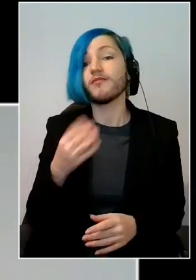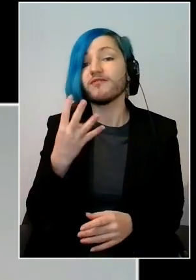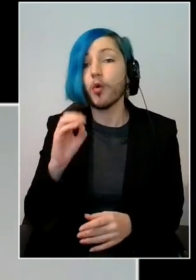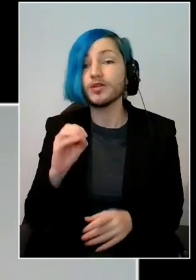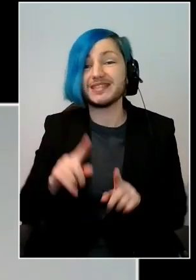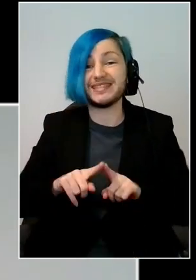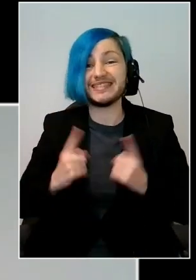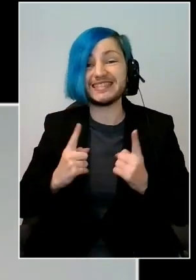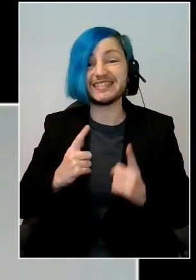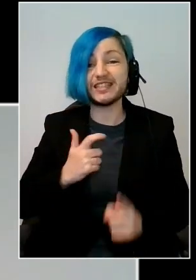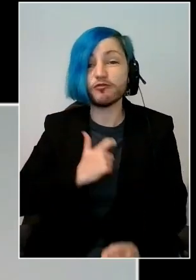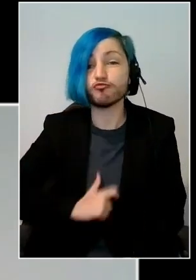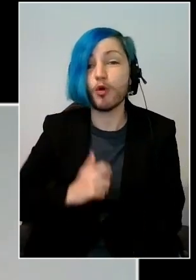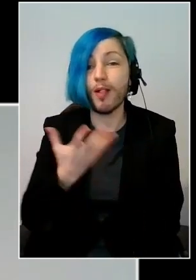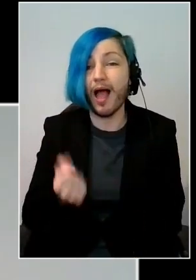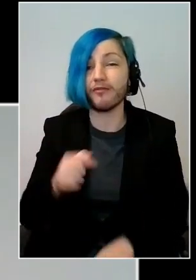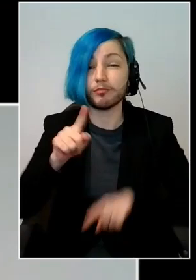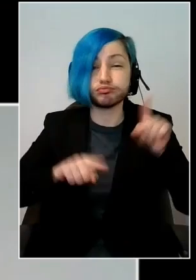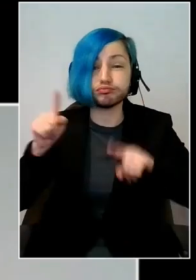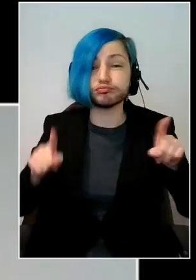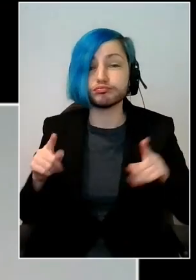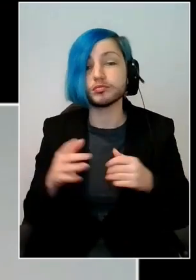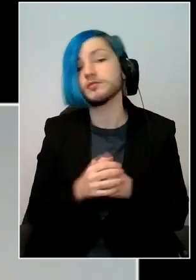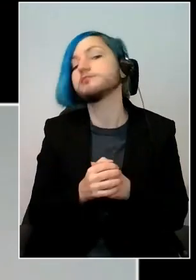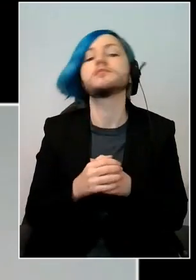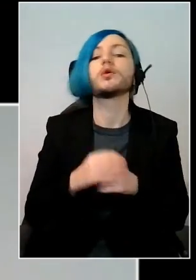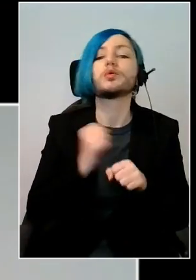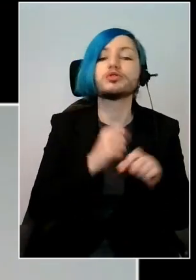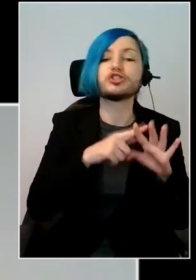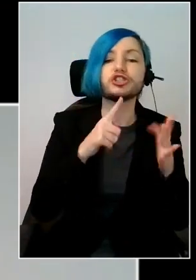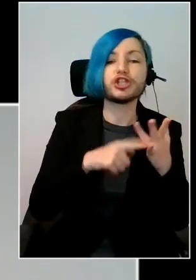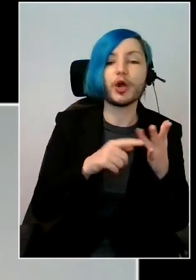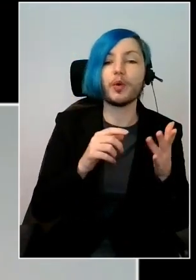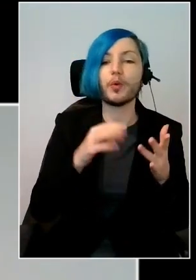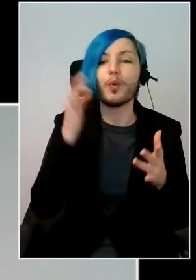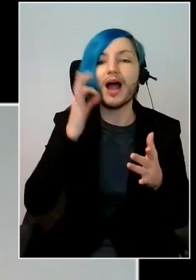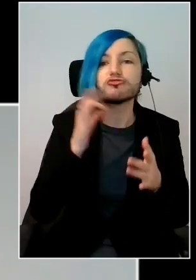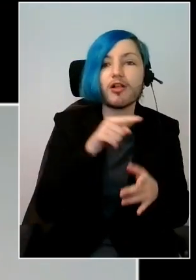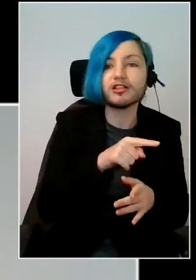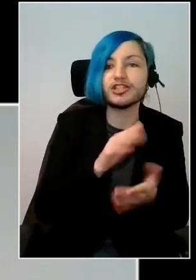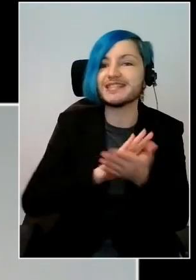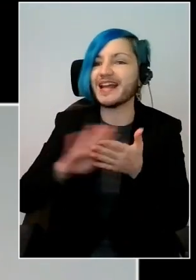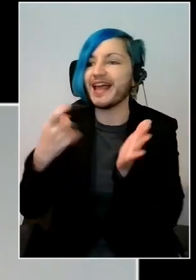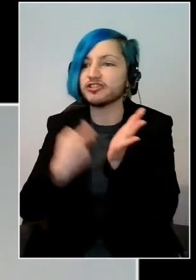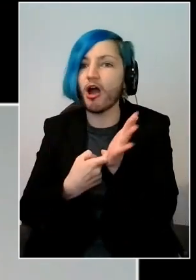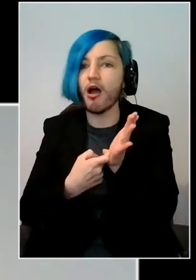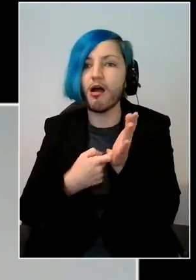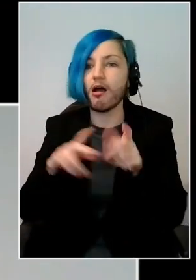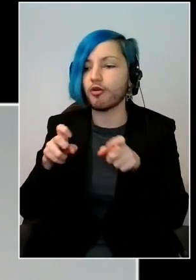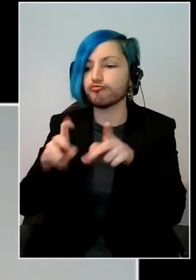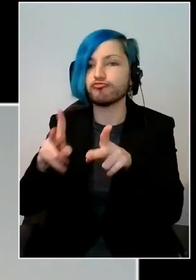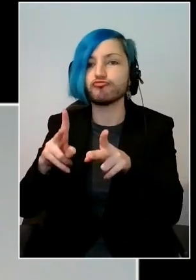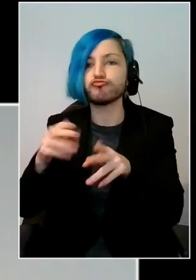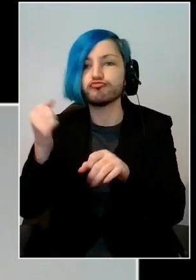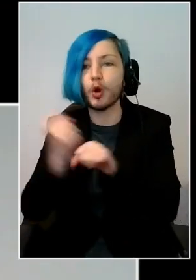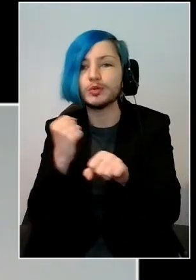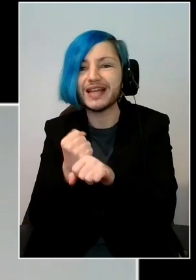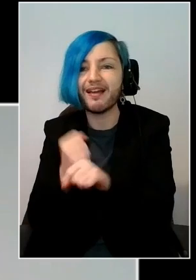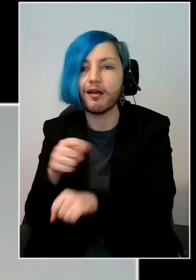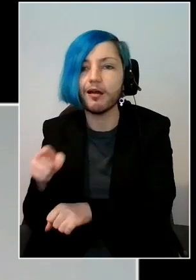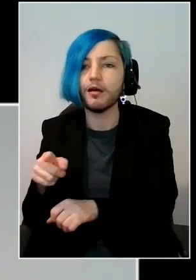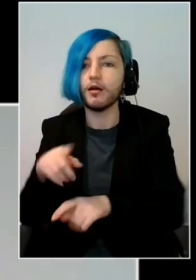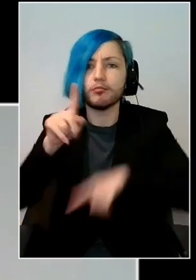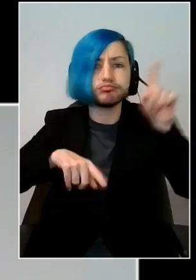in what they do, from geohydrologists to people digging the roads to HR. So there's just a whole raft of roles that we